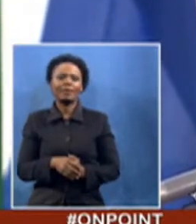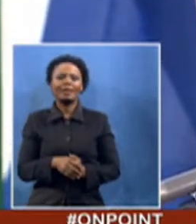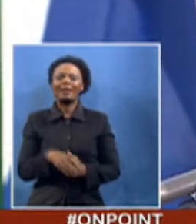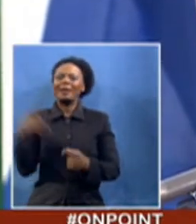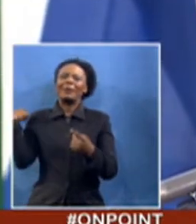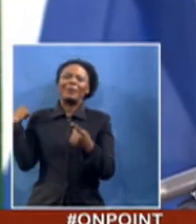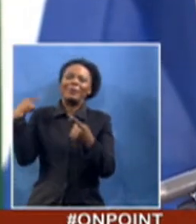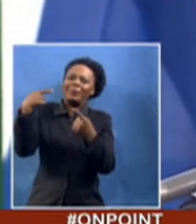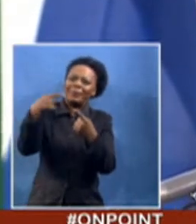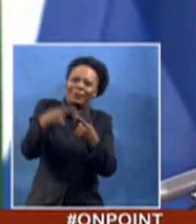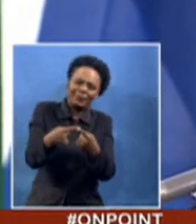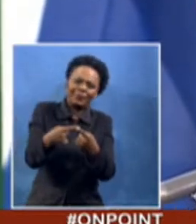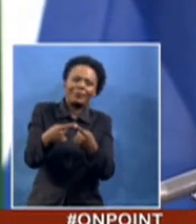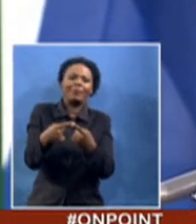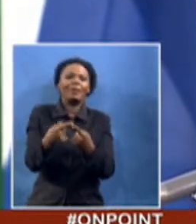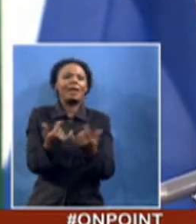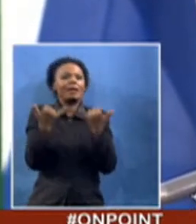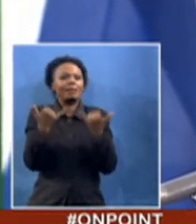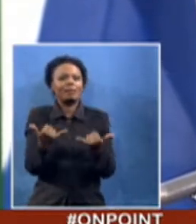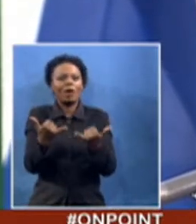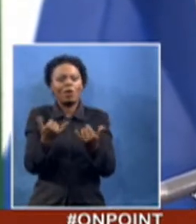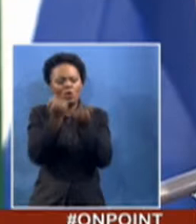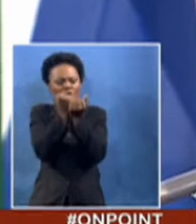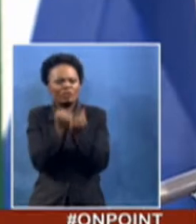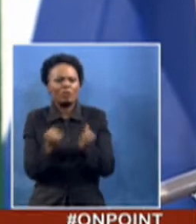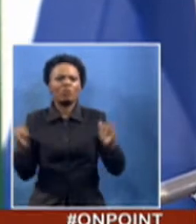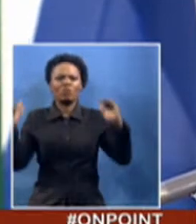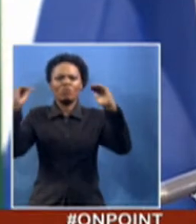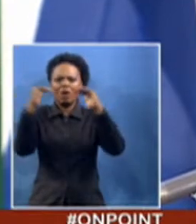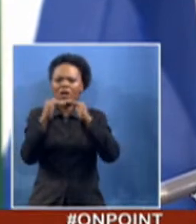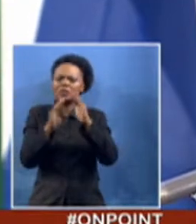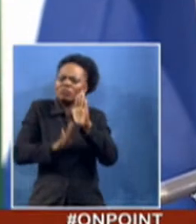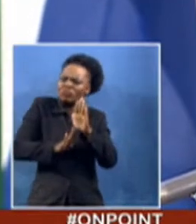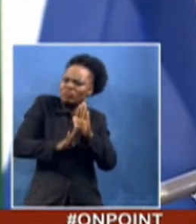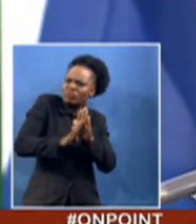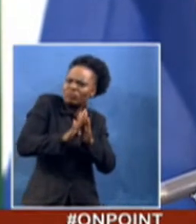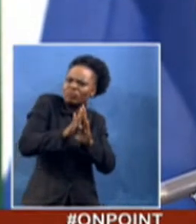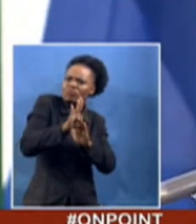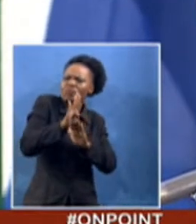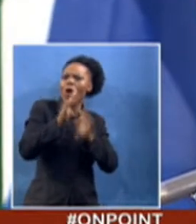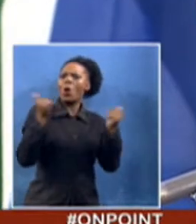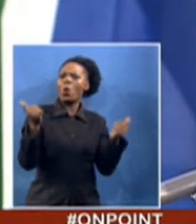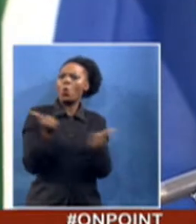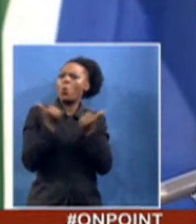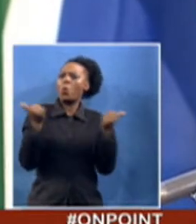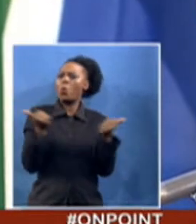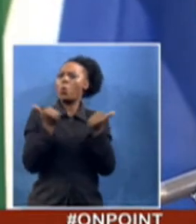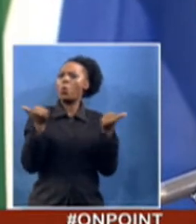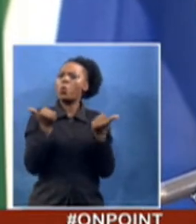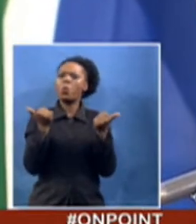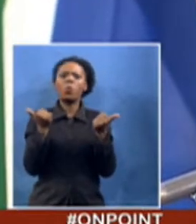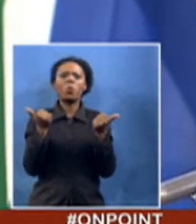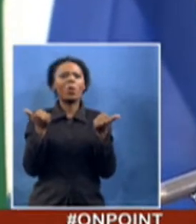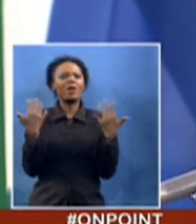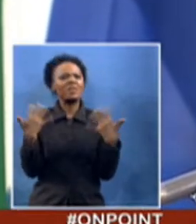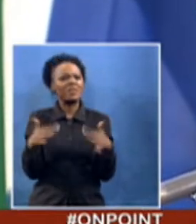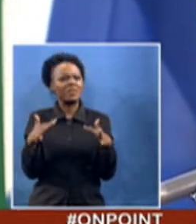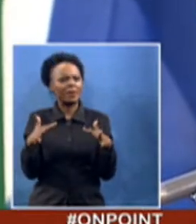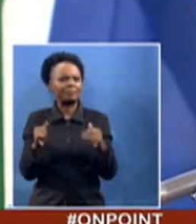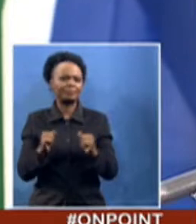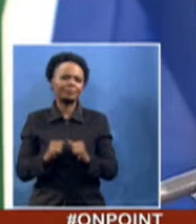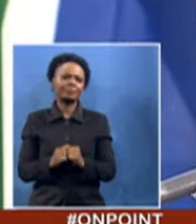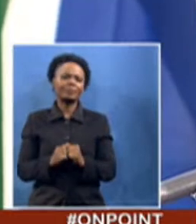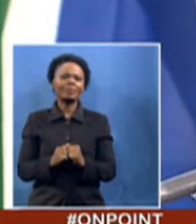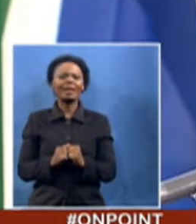time, our democracy has grown and it has matured. So too should our